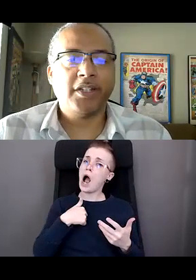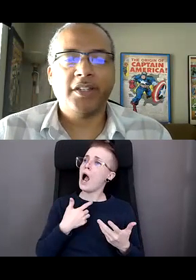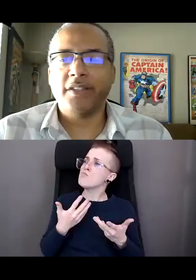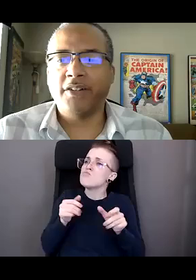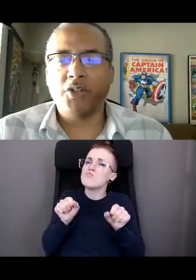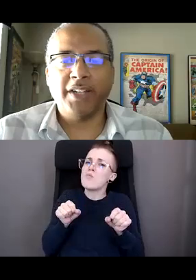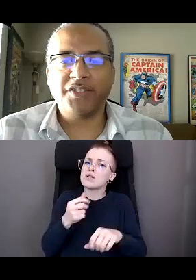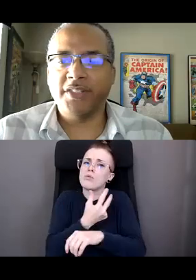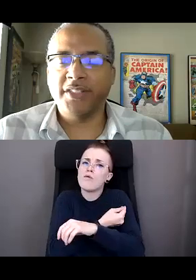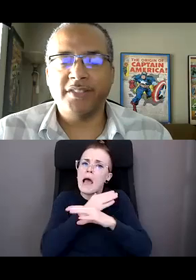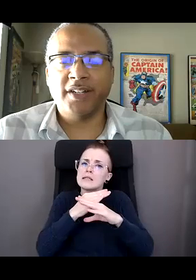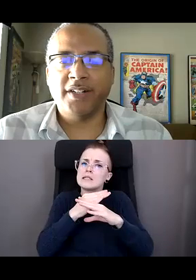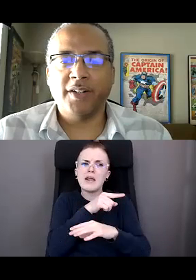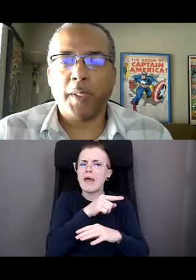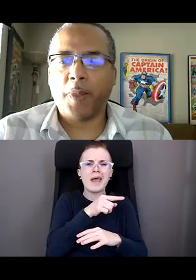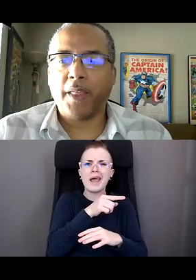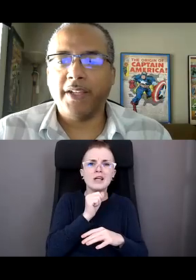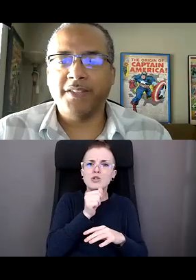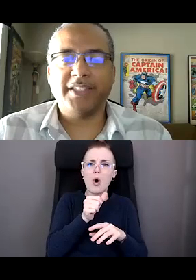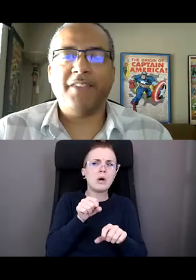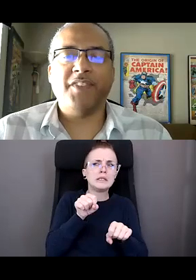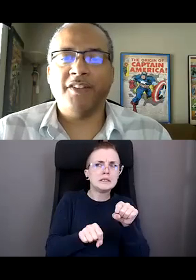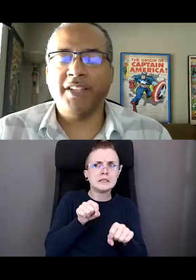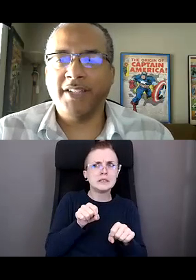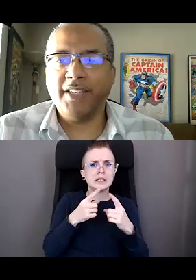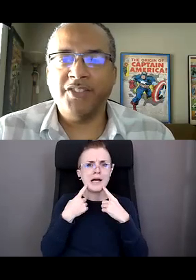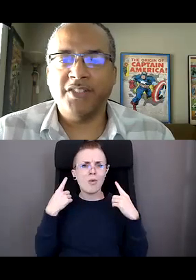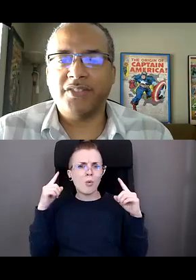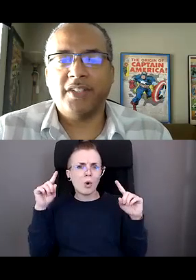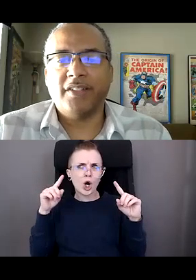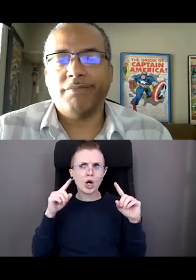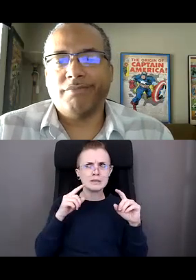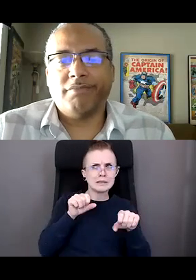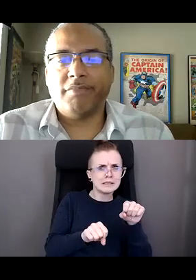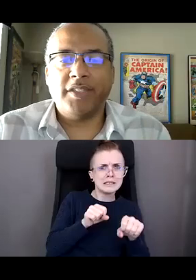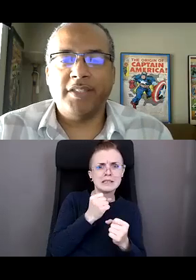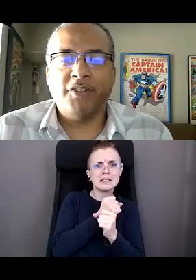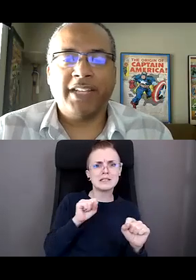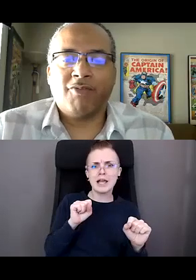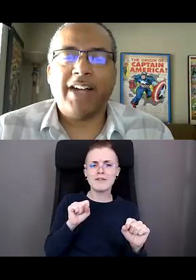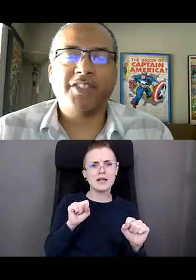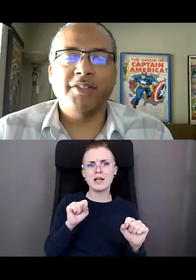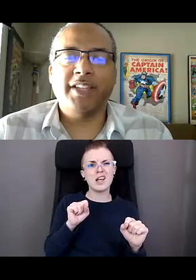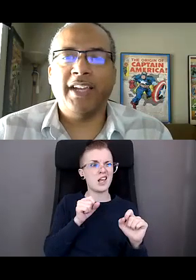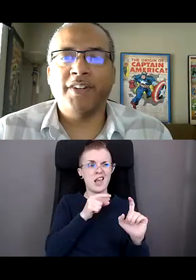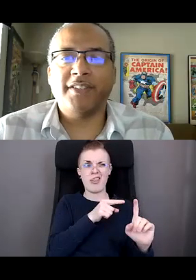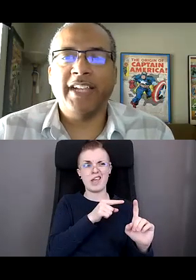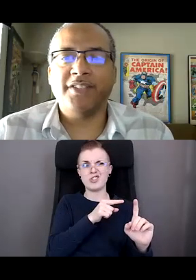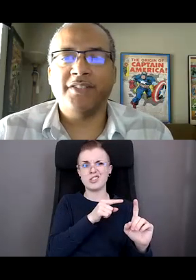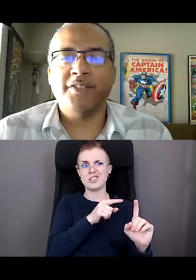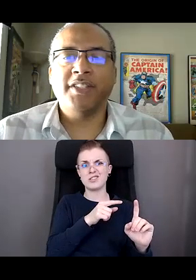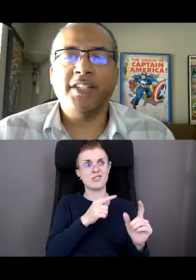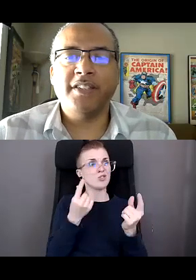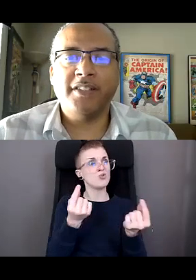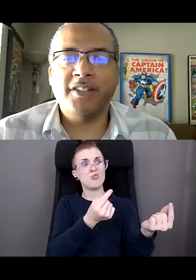or they don't question its safety or anything. They don't get around to it. They have other things